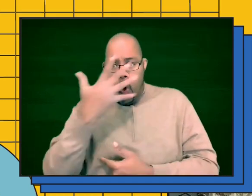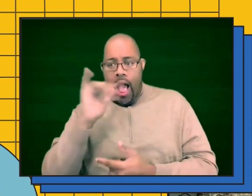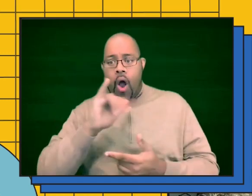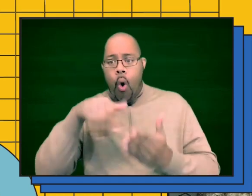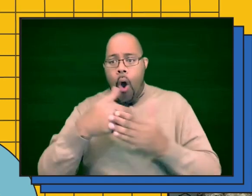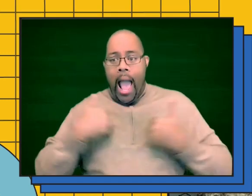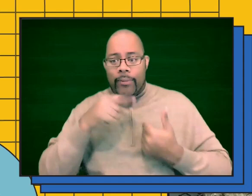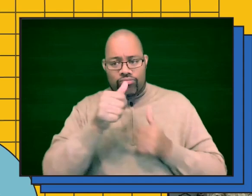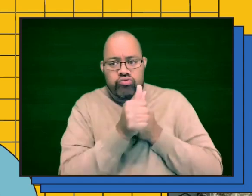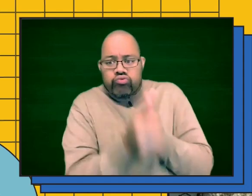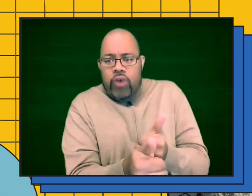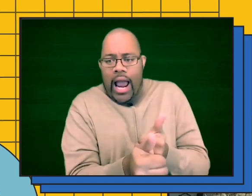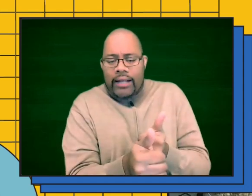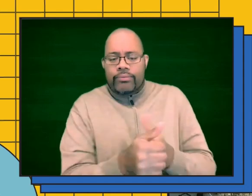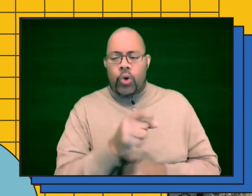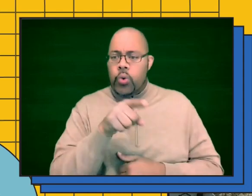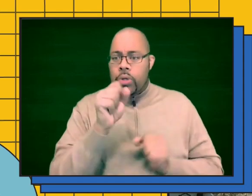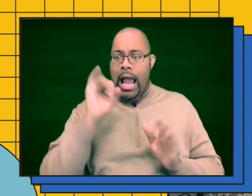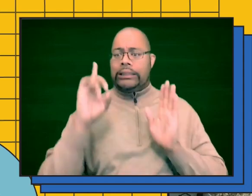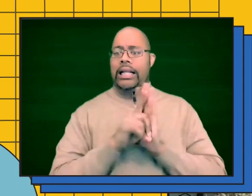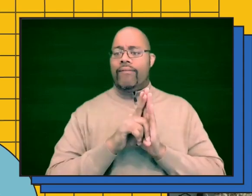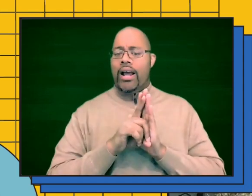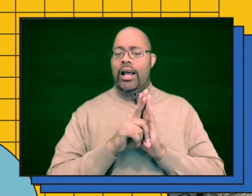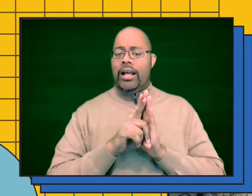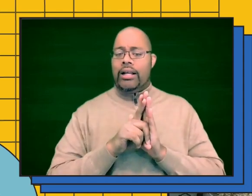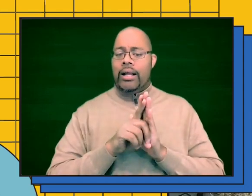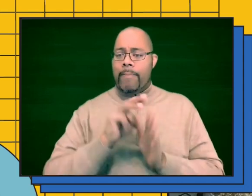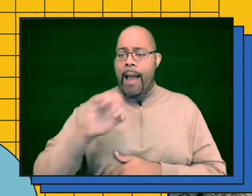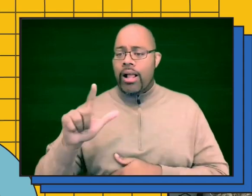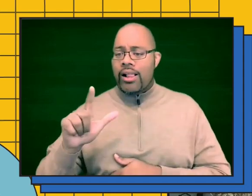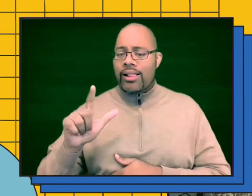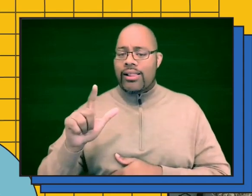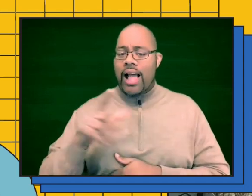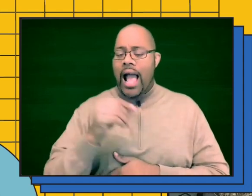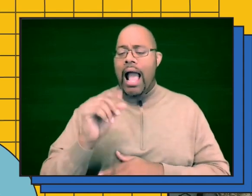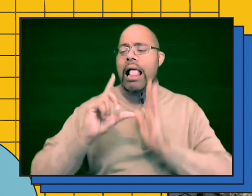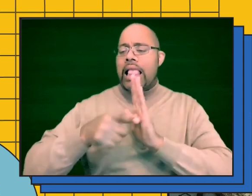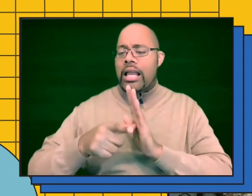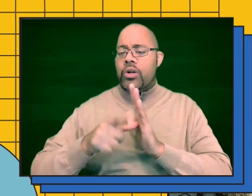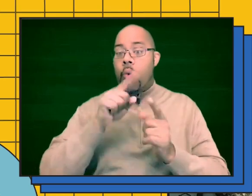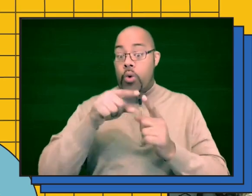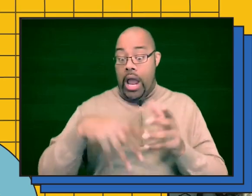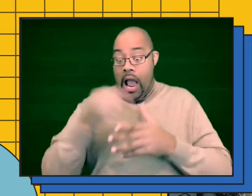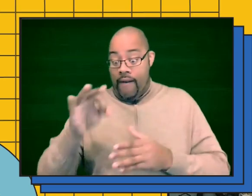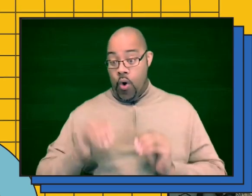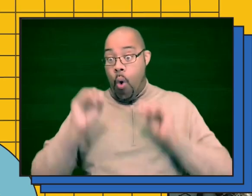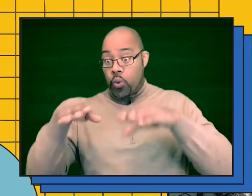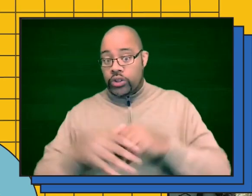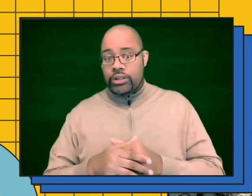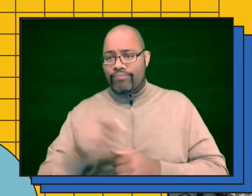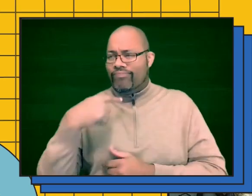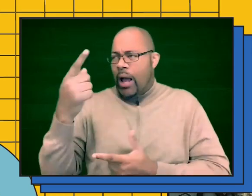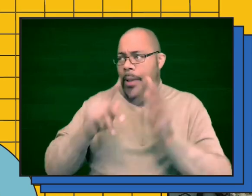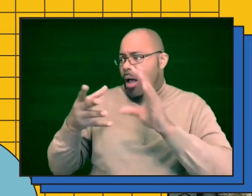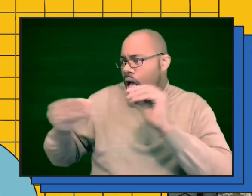of all the animals they have tracked so you can identify a mammal and later, when you get out of the